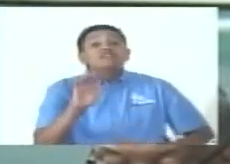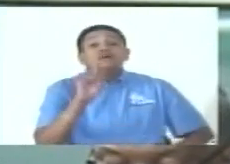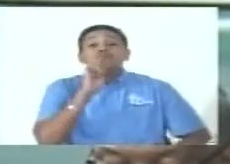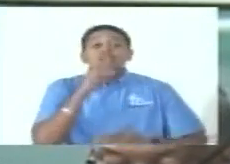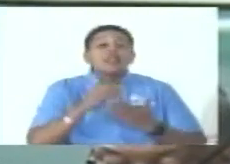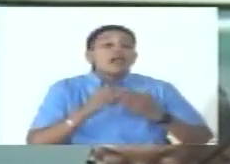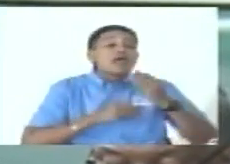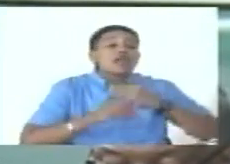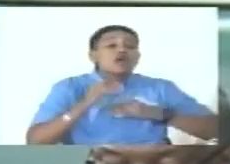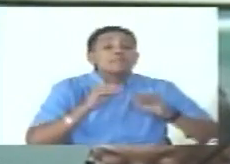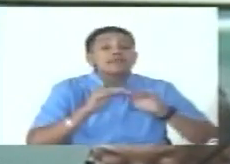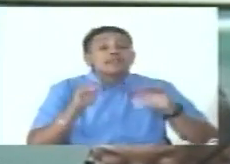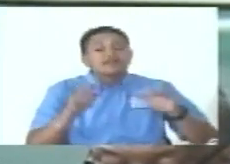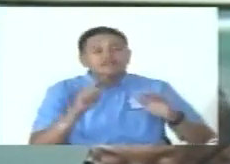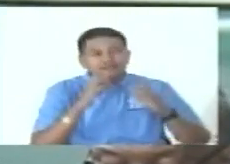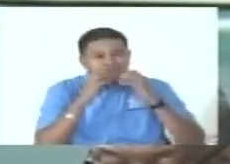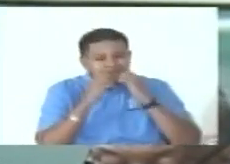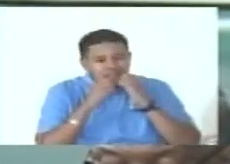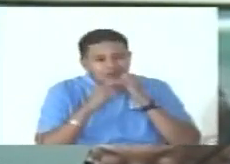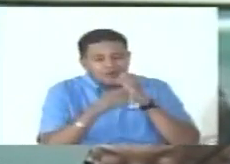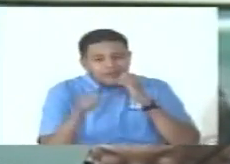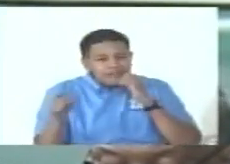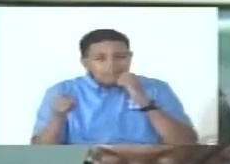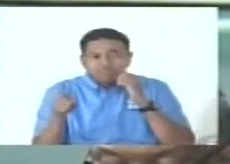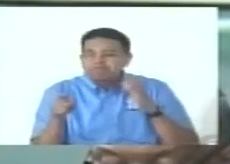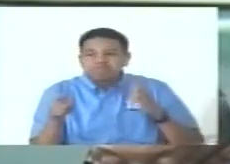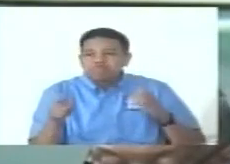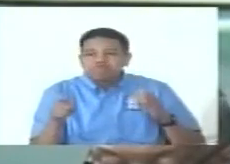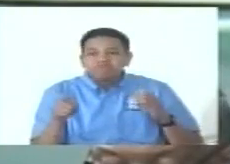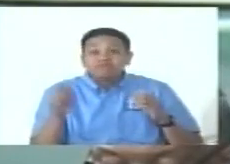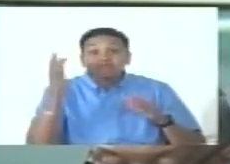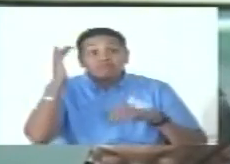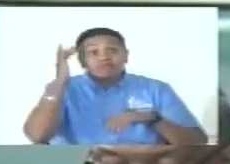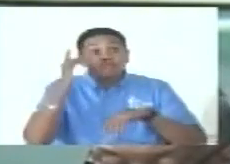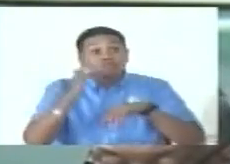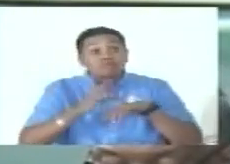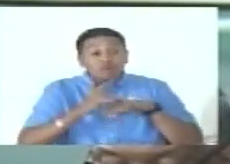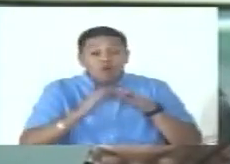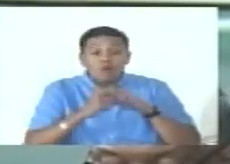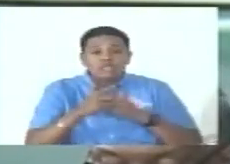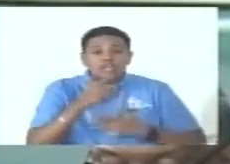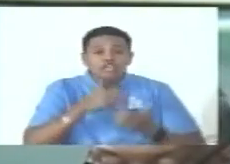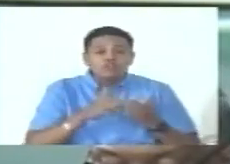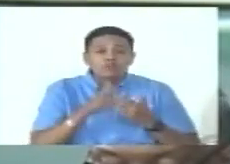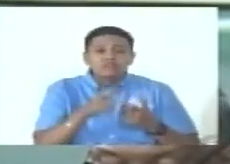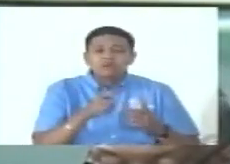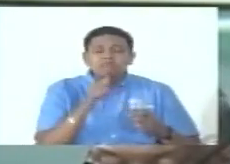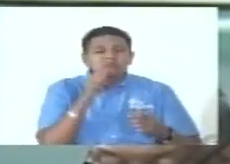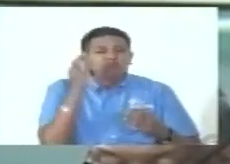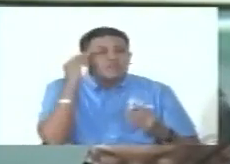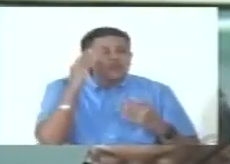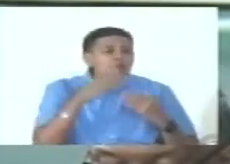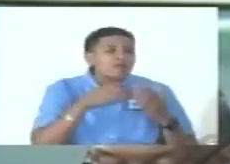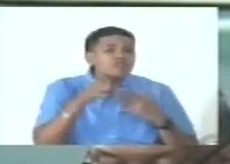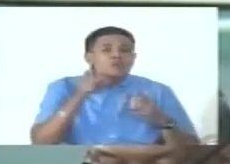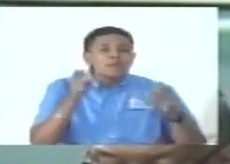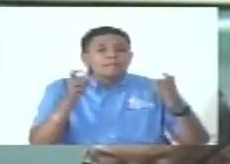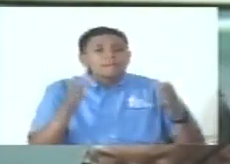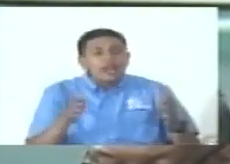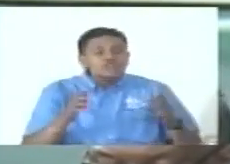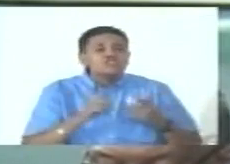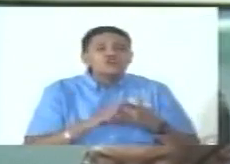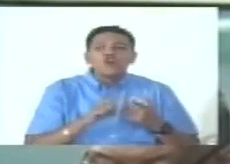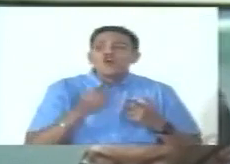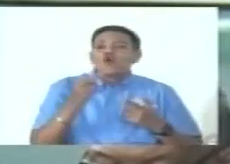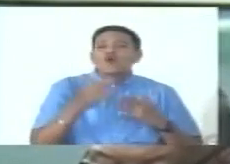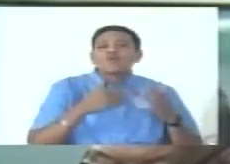economic status. That had no bearing on how he interacted with them. Whether you're a manager or